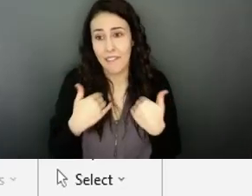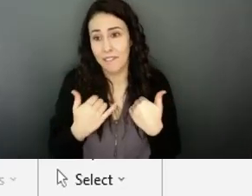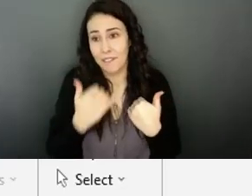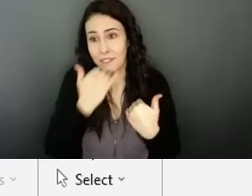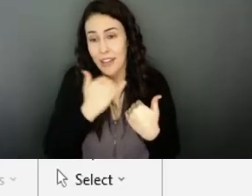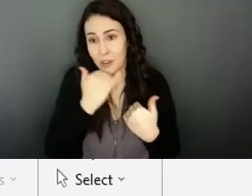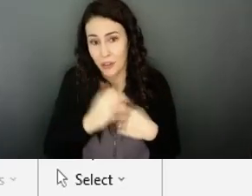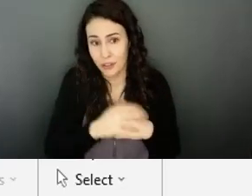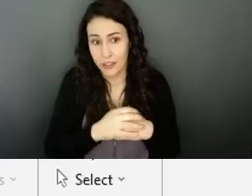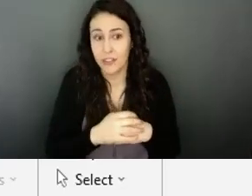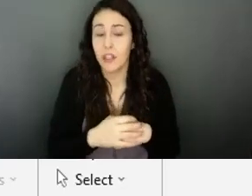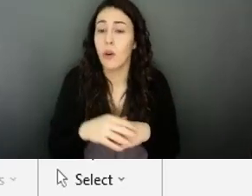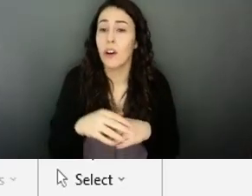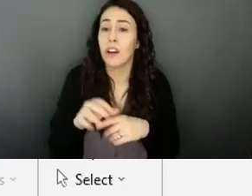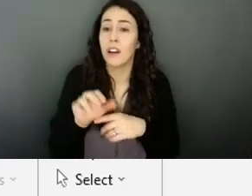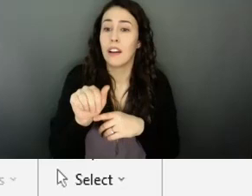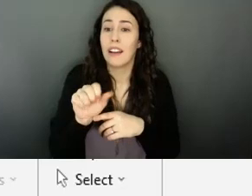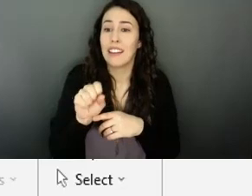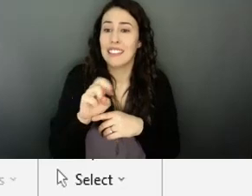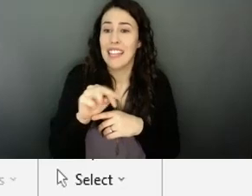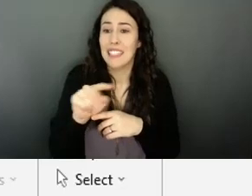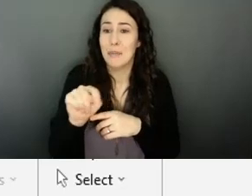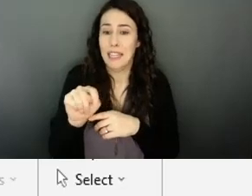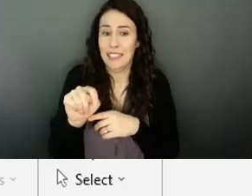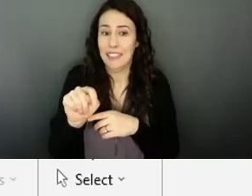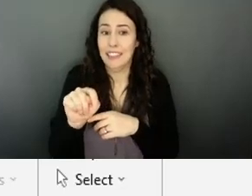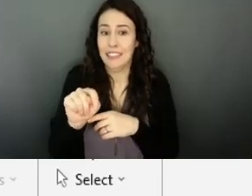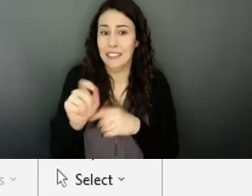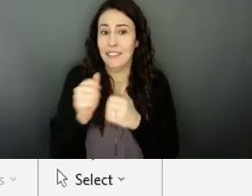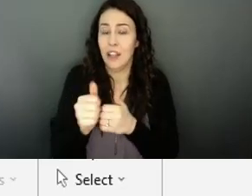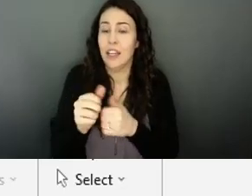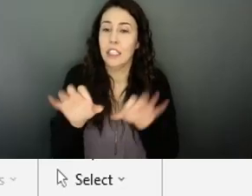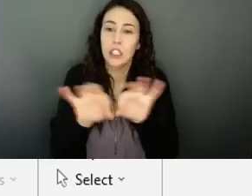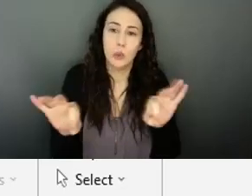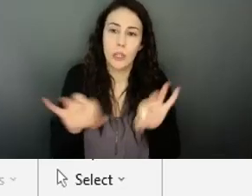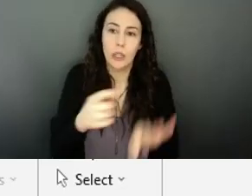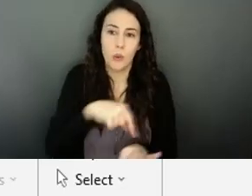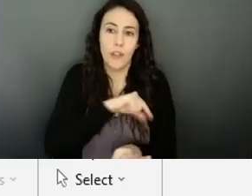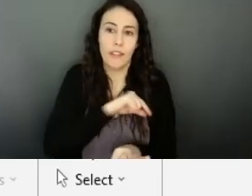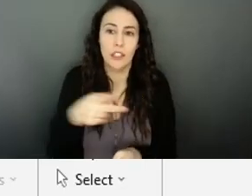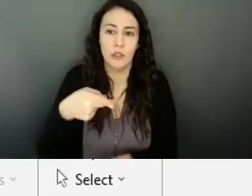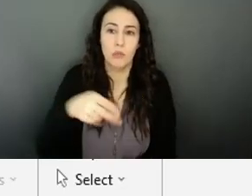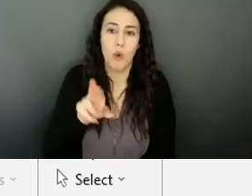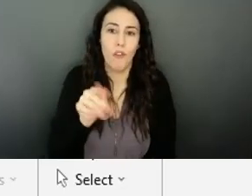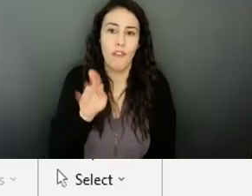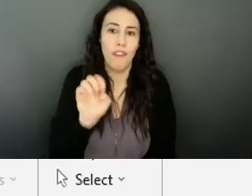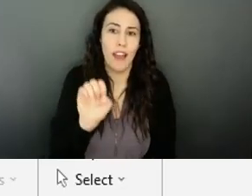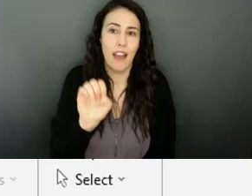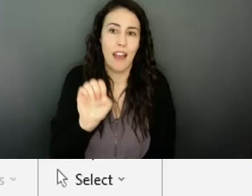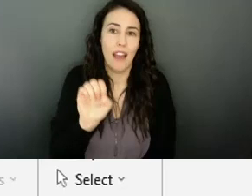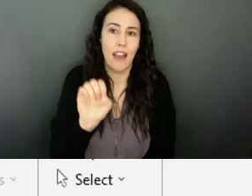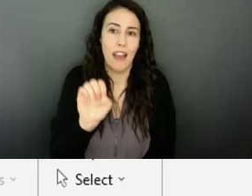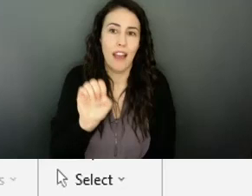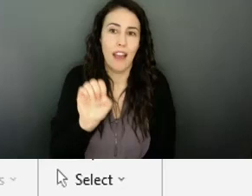assessment, according to the degree qualifications profile, which I highly recommend, one of the best documents